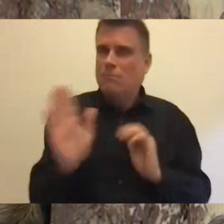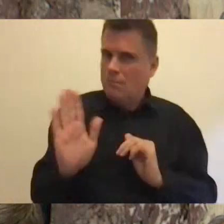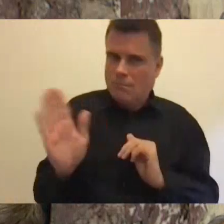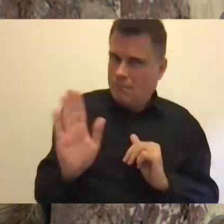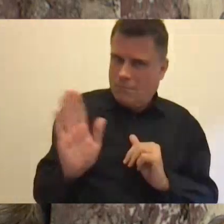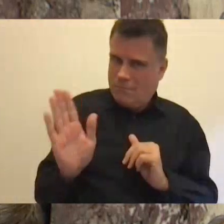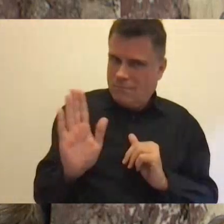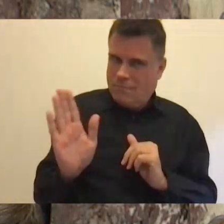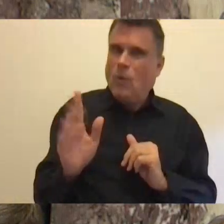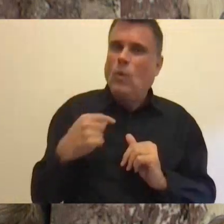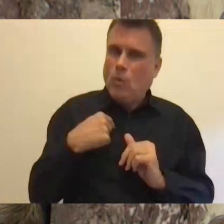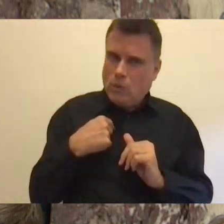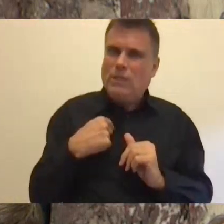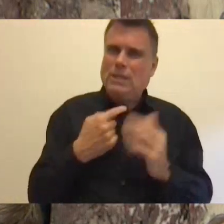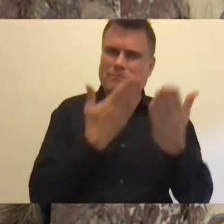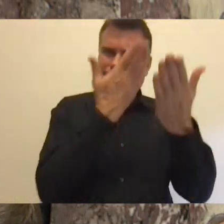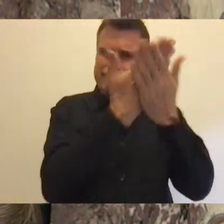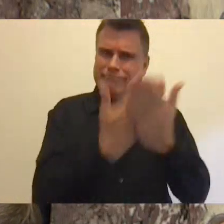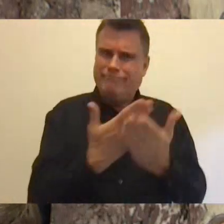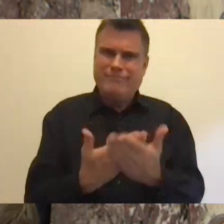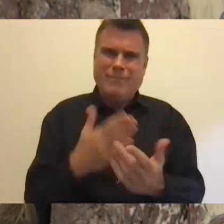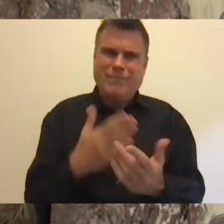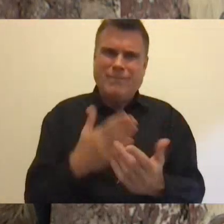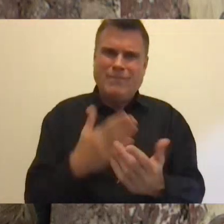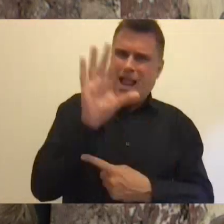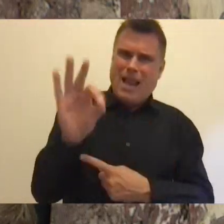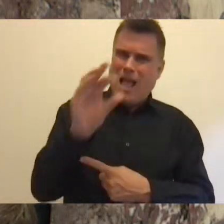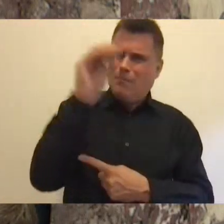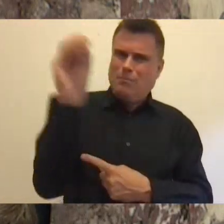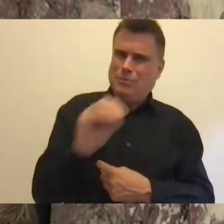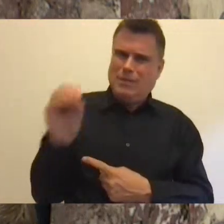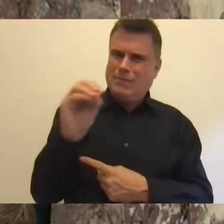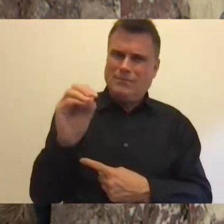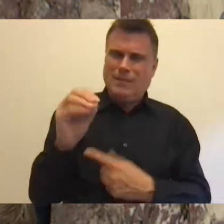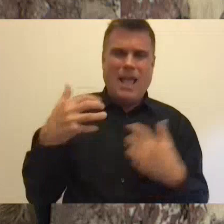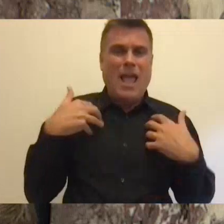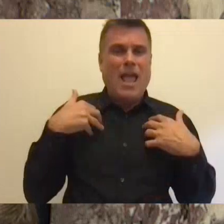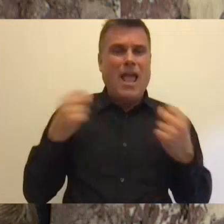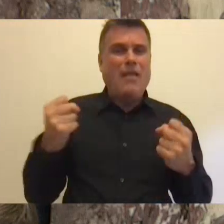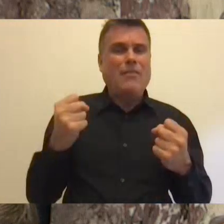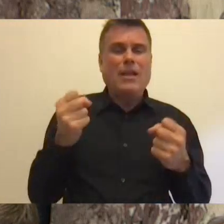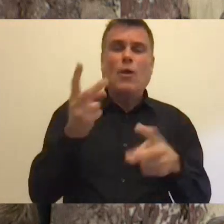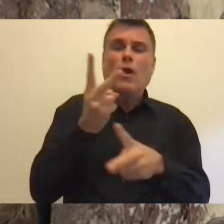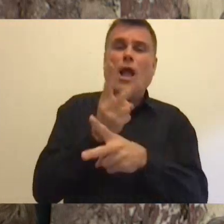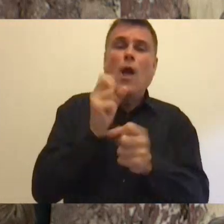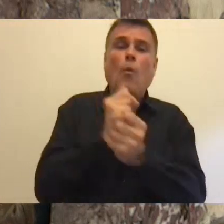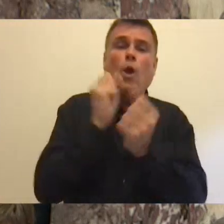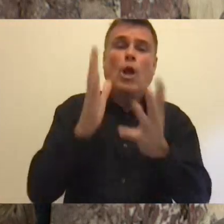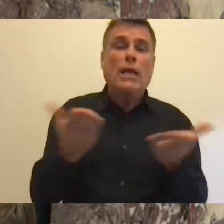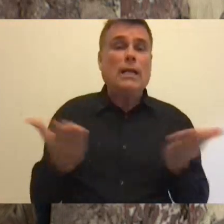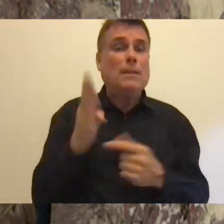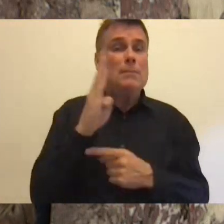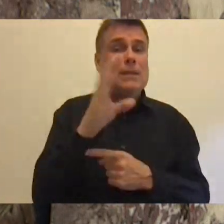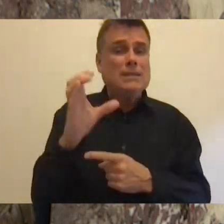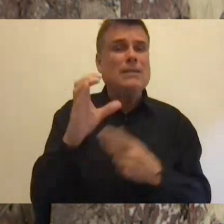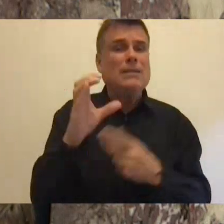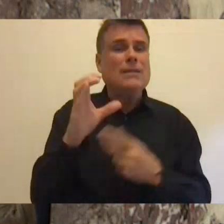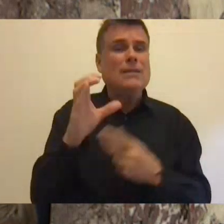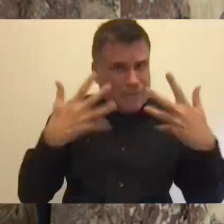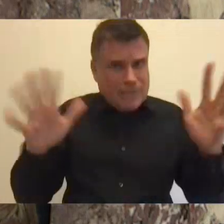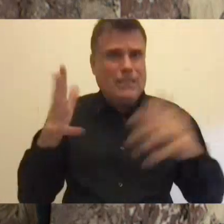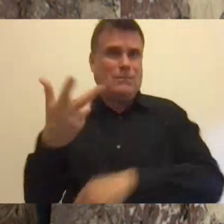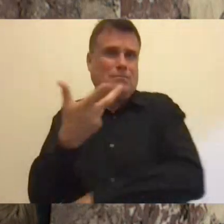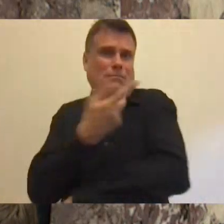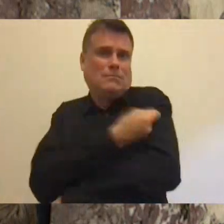Columbia got vaccinated because getting vaccinated was good for them and good for patients, Honourable Speaker. Honourable Speaker, in the